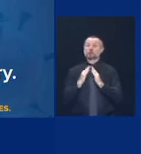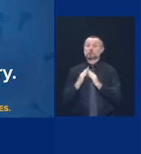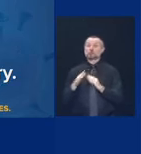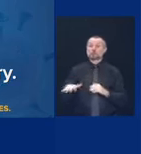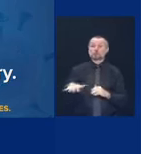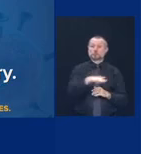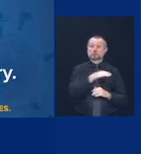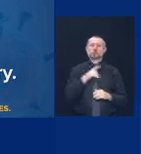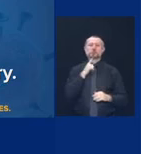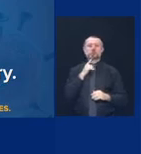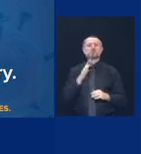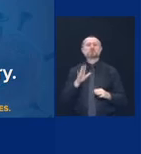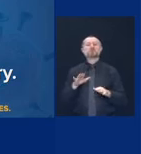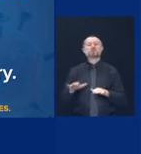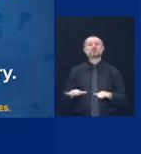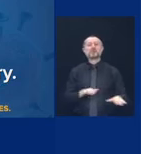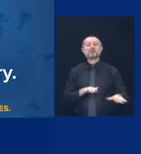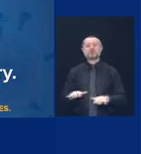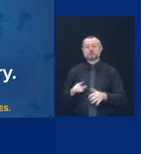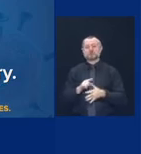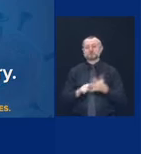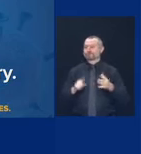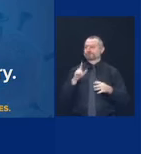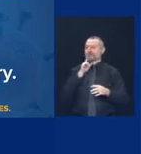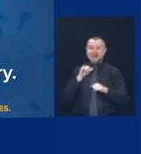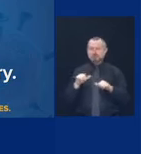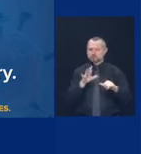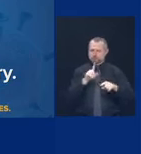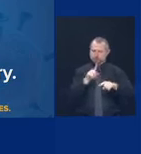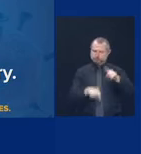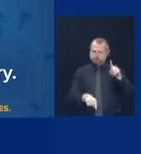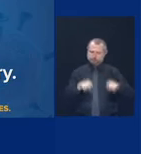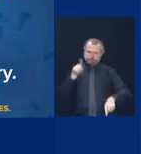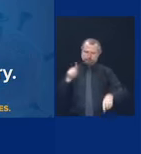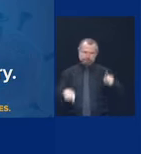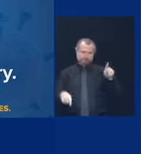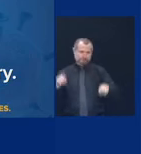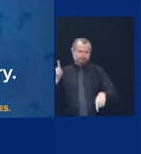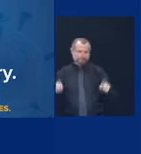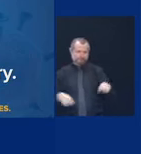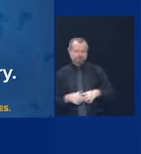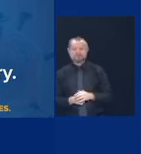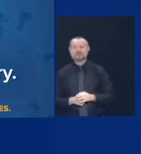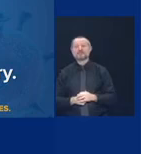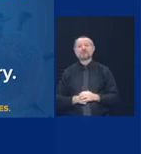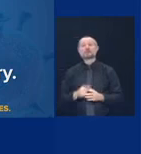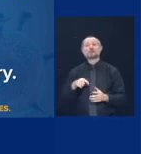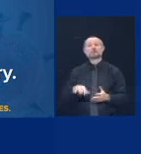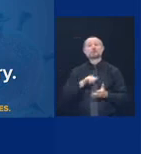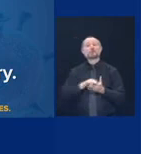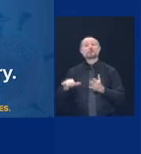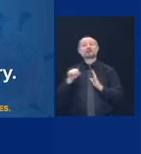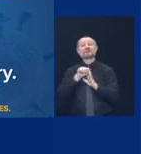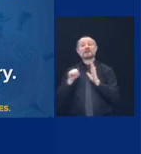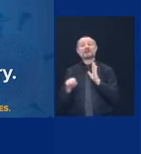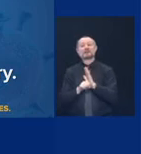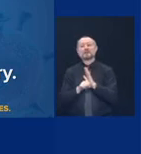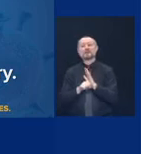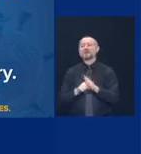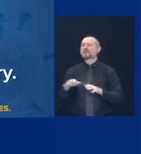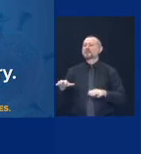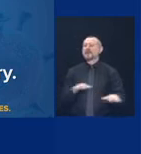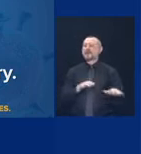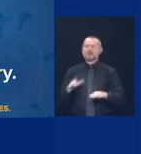other communities. This state as a whole operates much differently than other